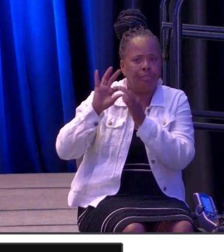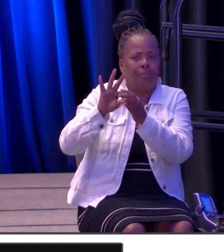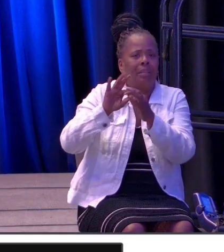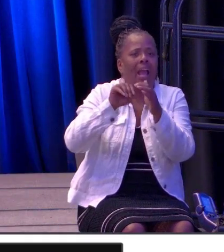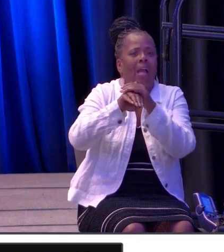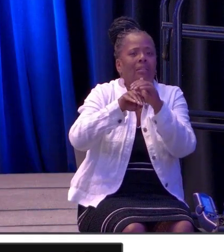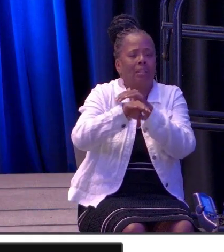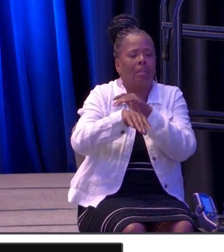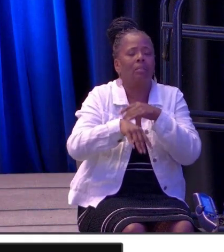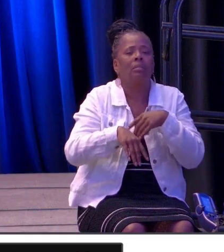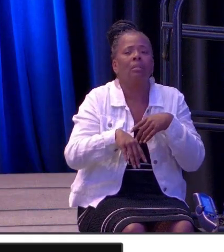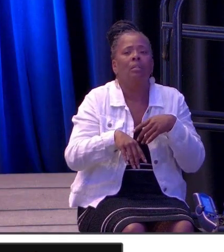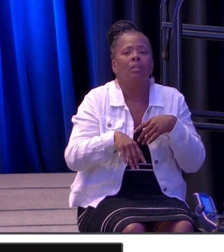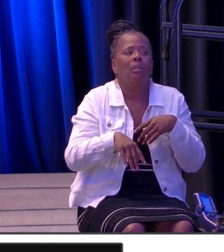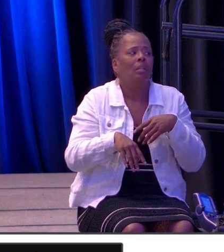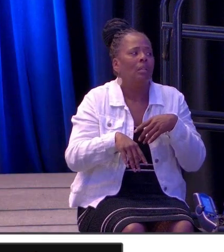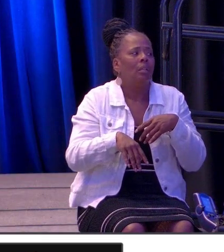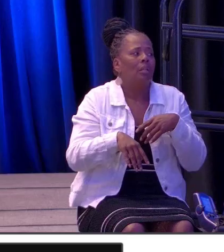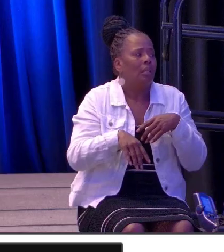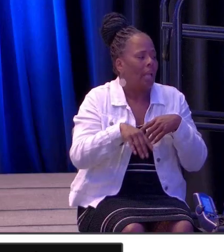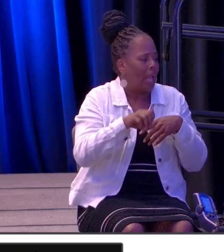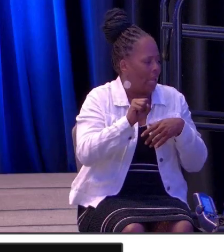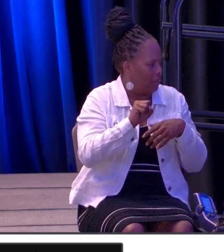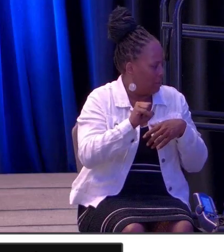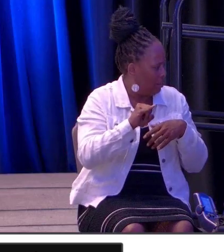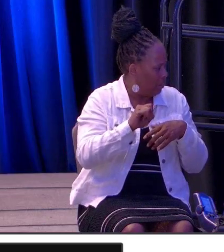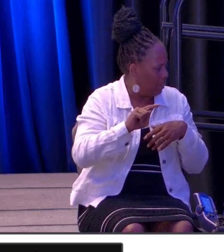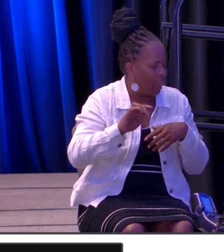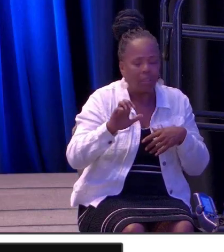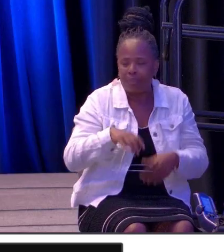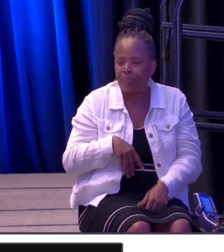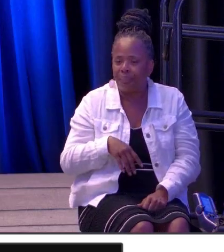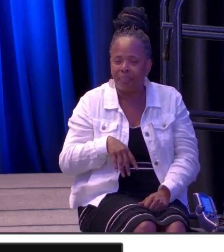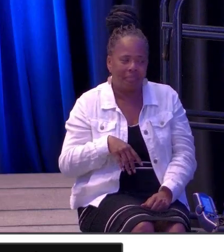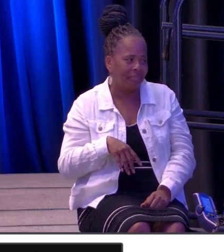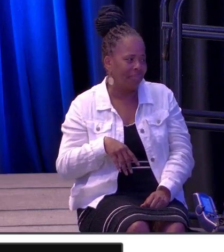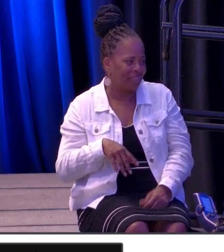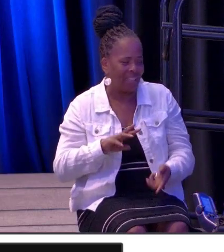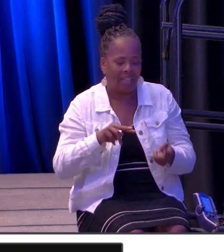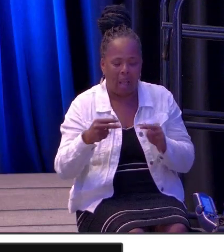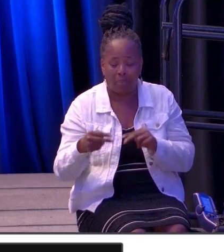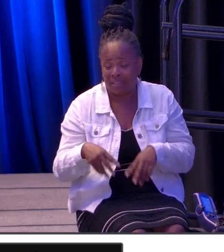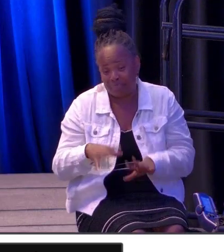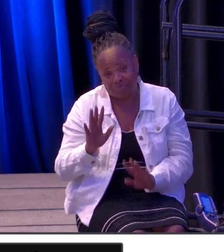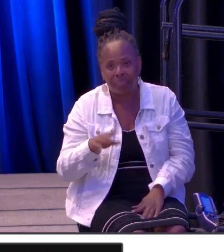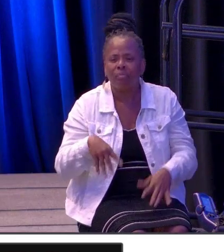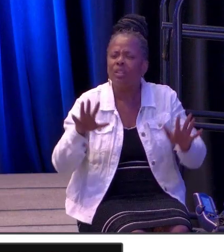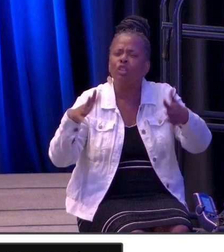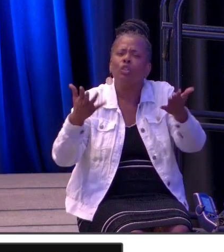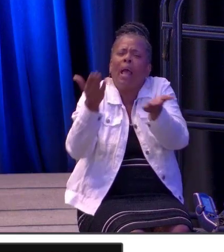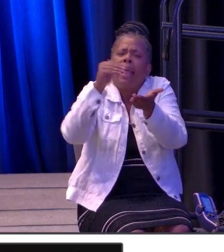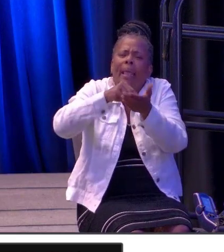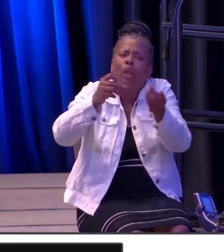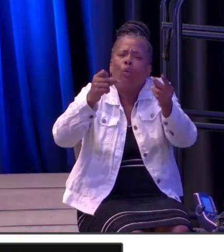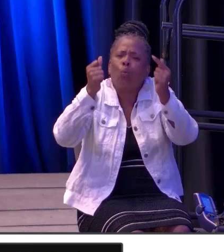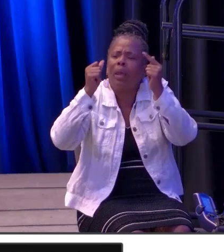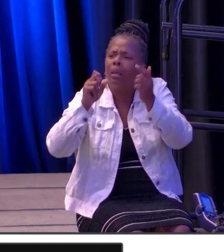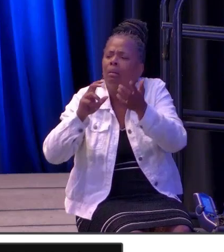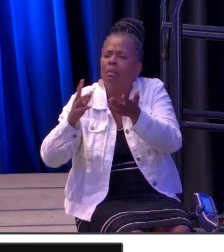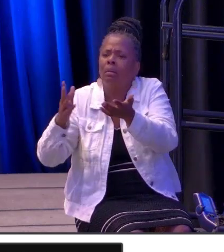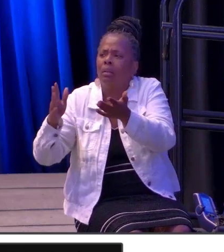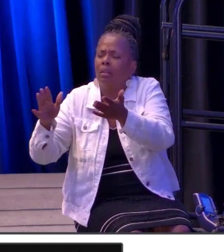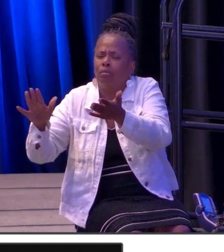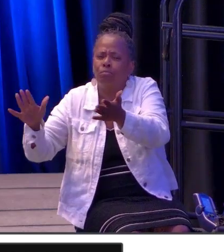right-based participation and giving everyone a voice? So I'd like to, again, go through the room, just give me one of